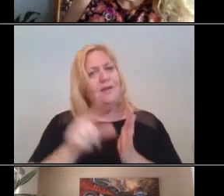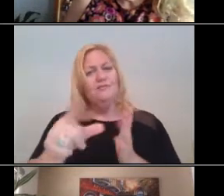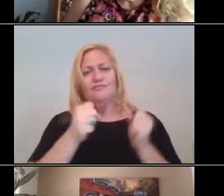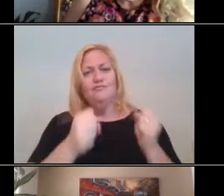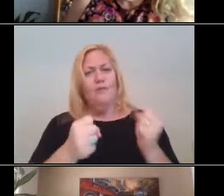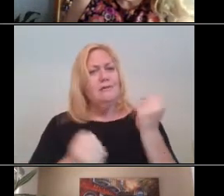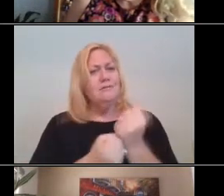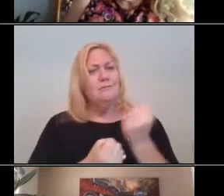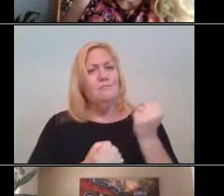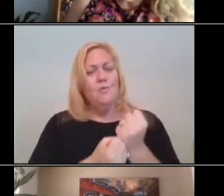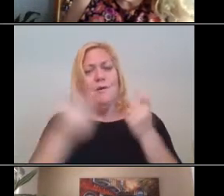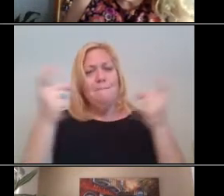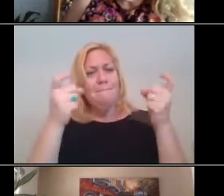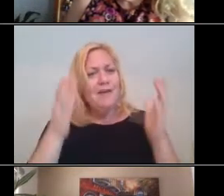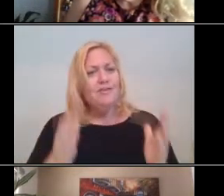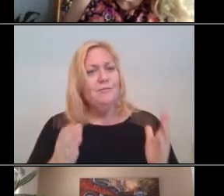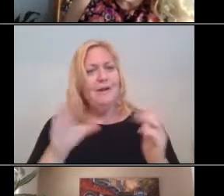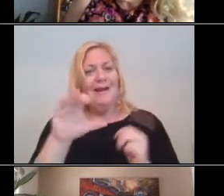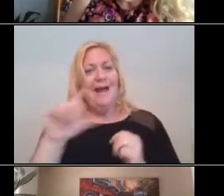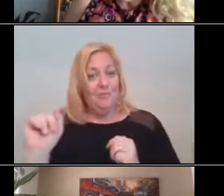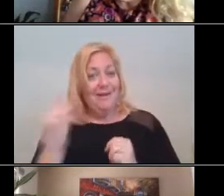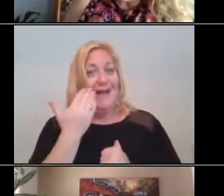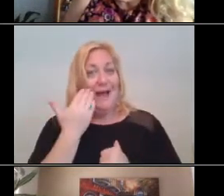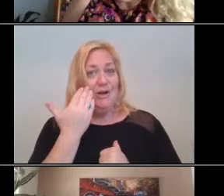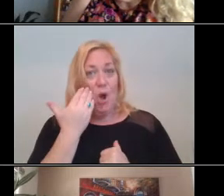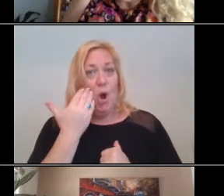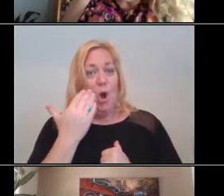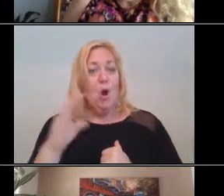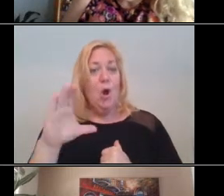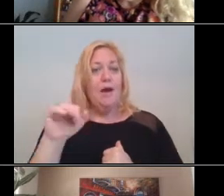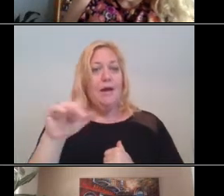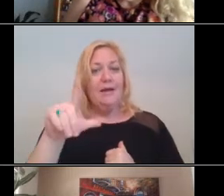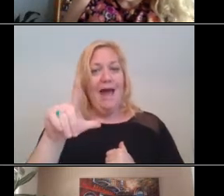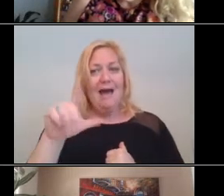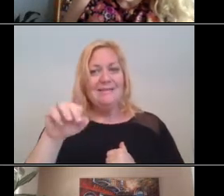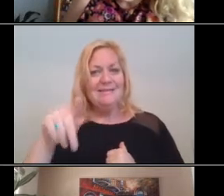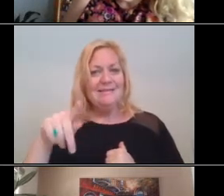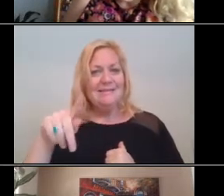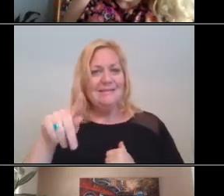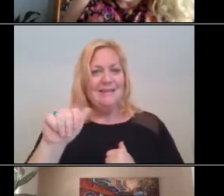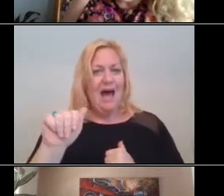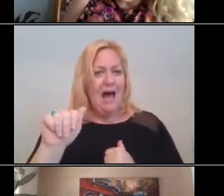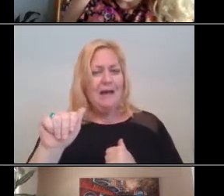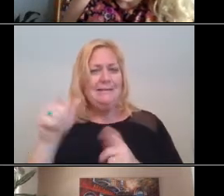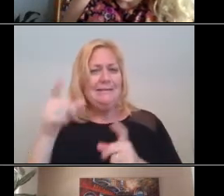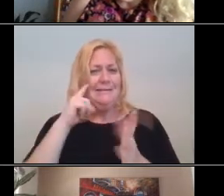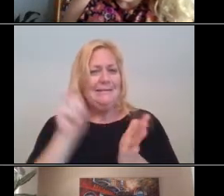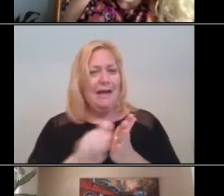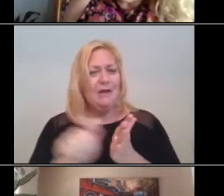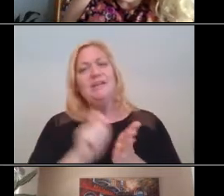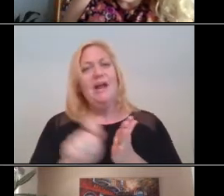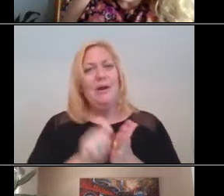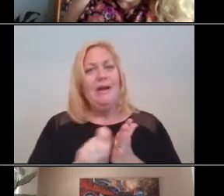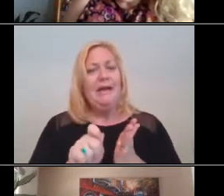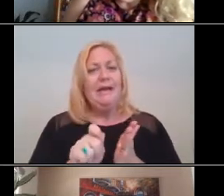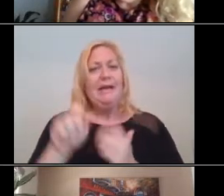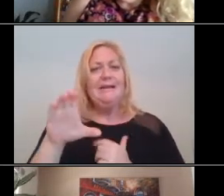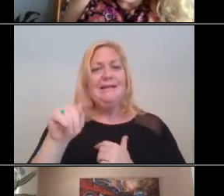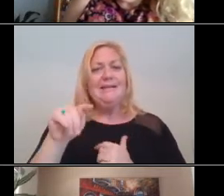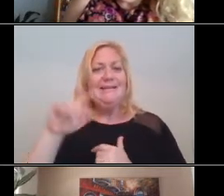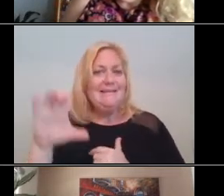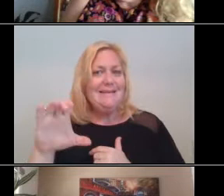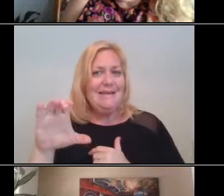of management at Caltrans. I know CalSTA, the CalSTA secretary and CTC